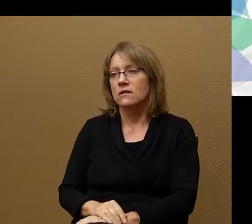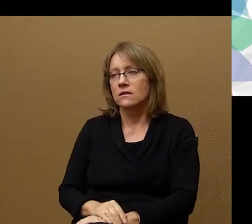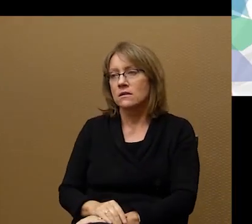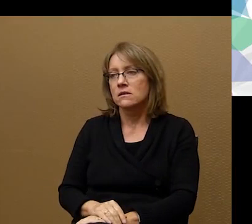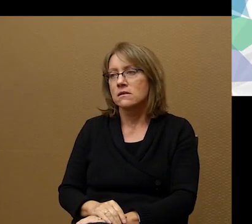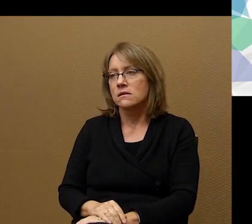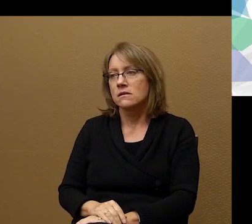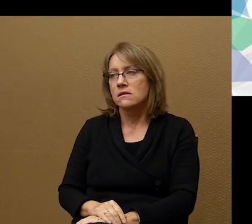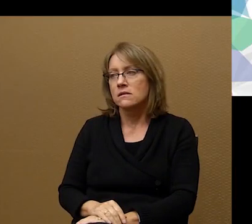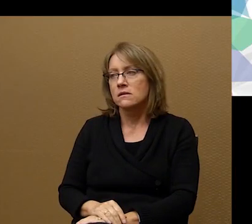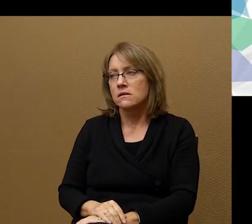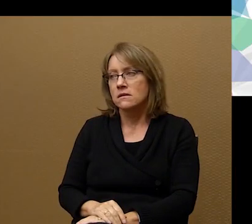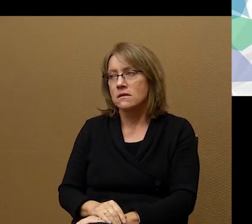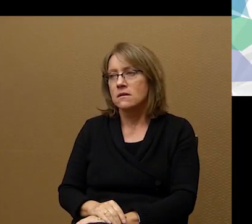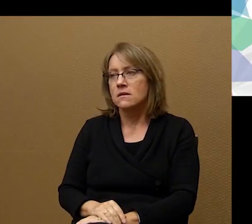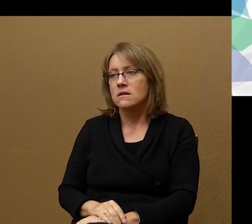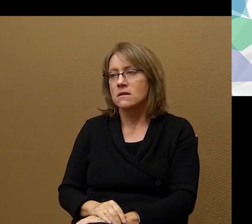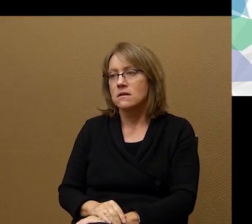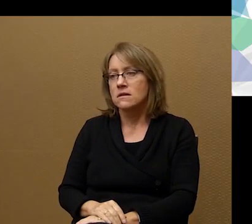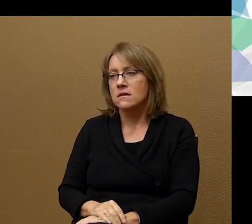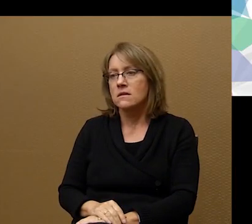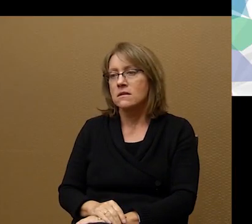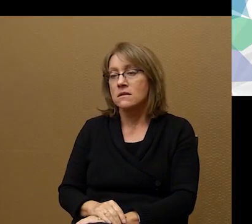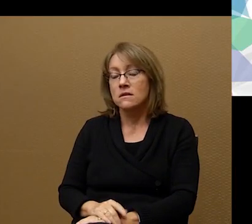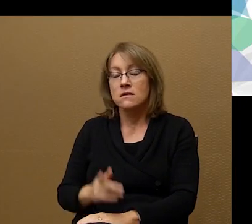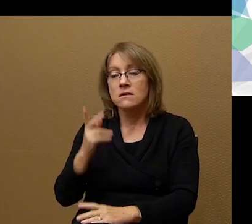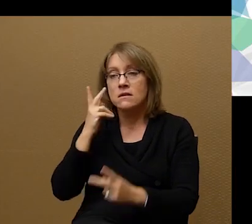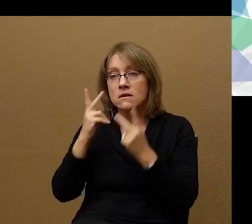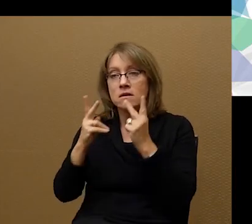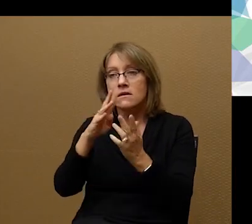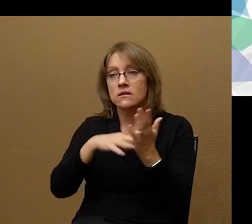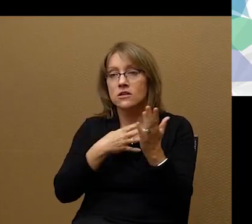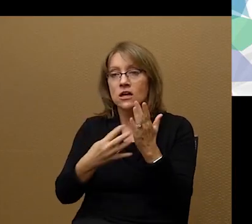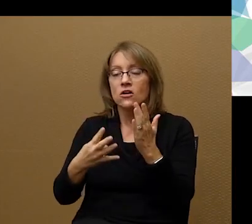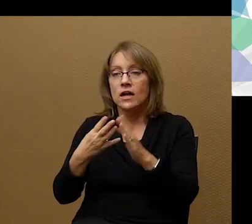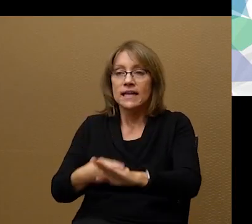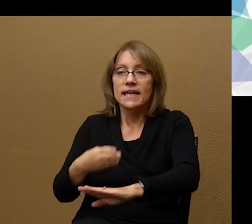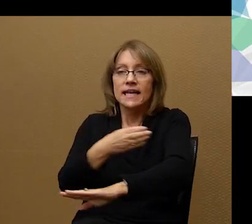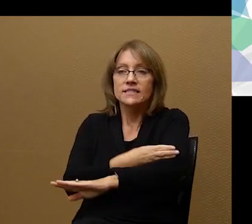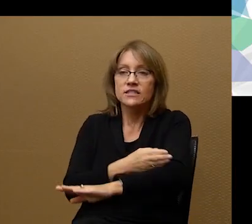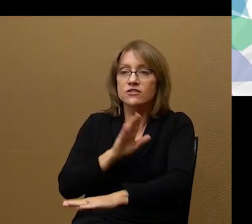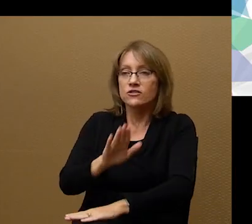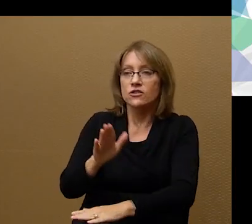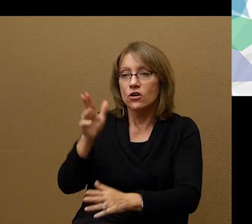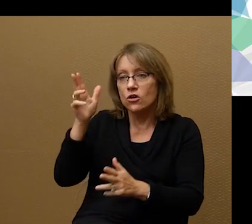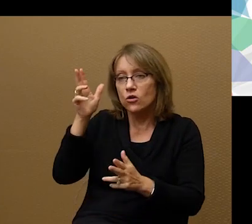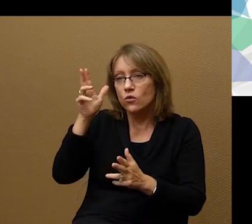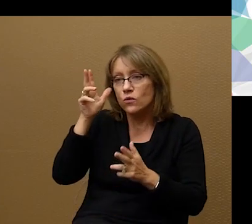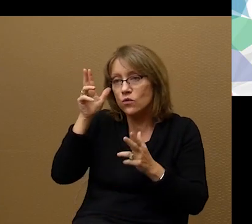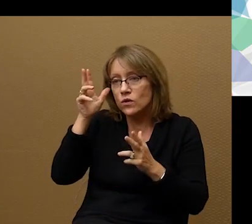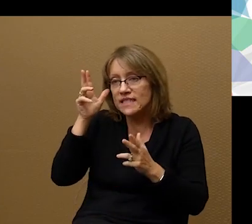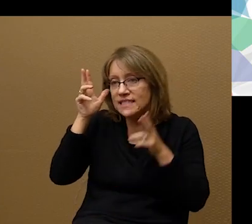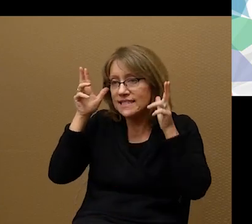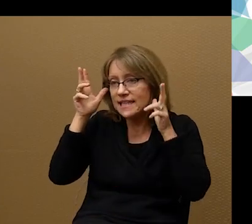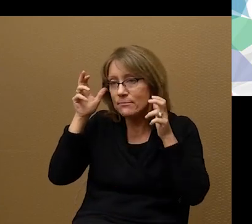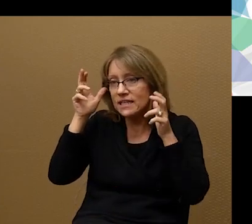So why visual schedules? It enhances the receptive language. It